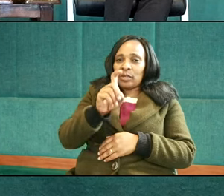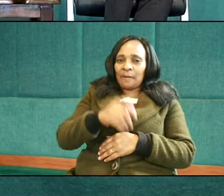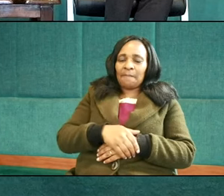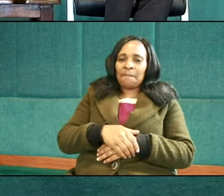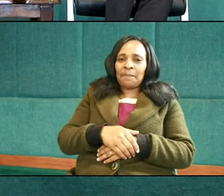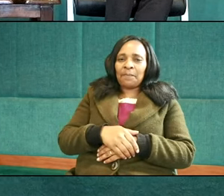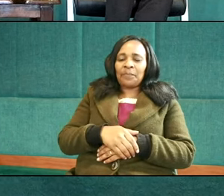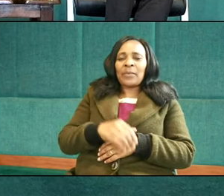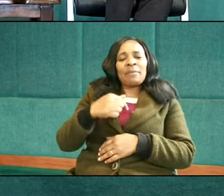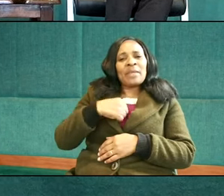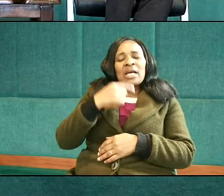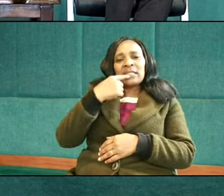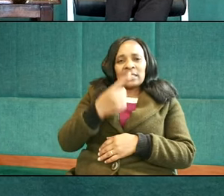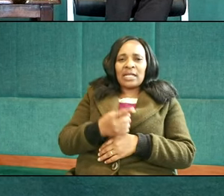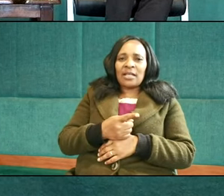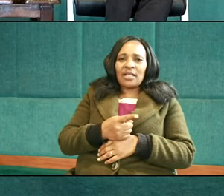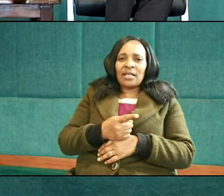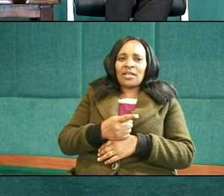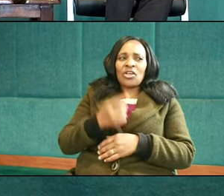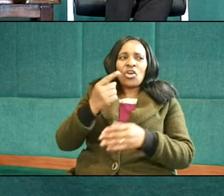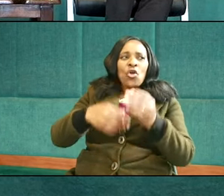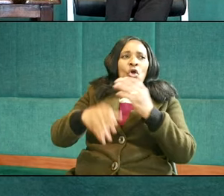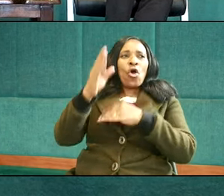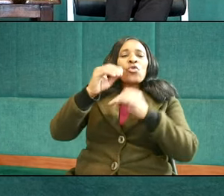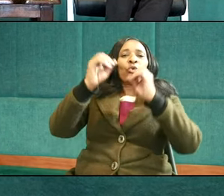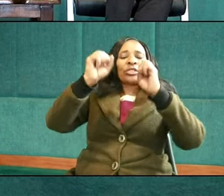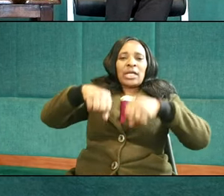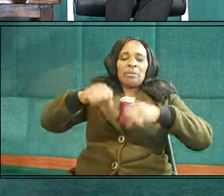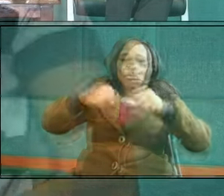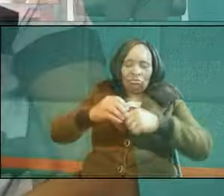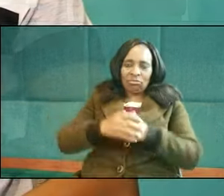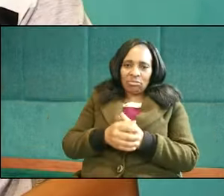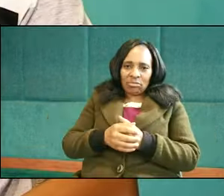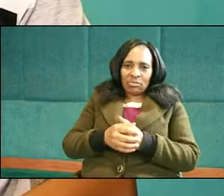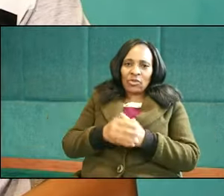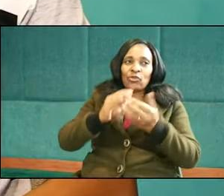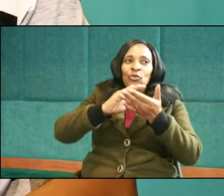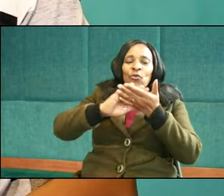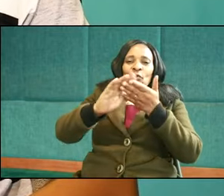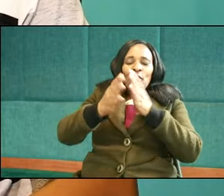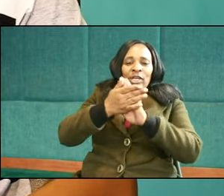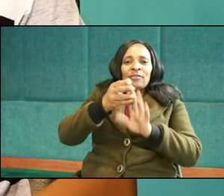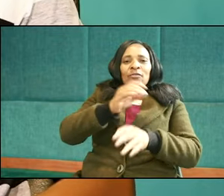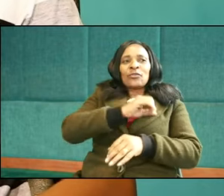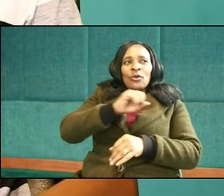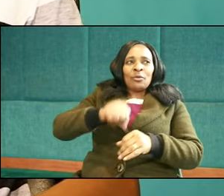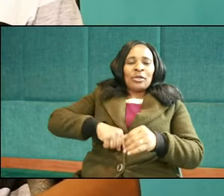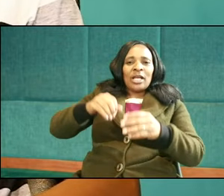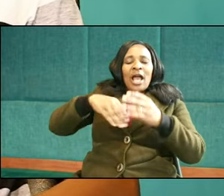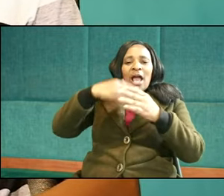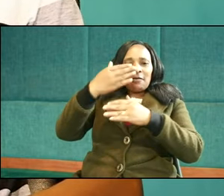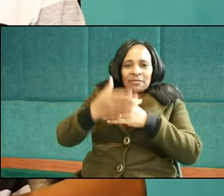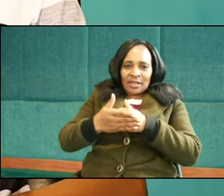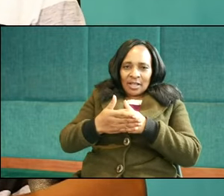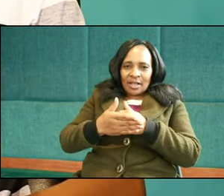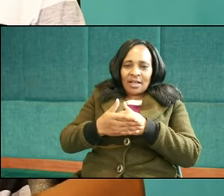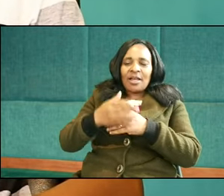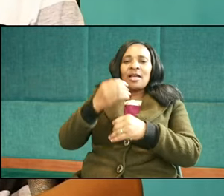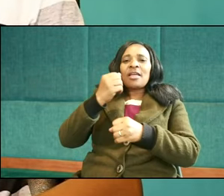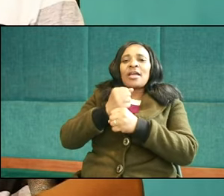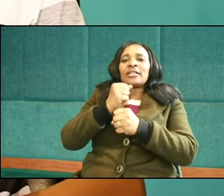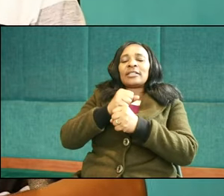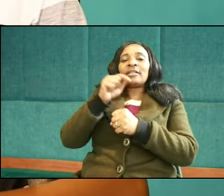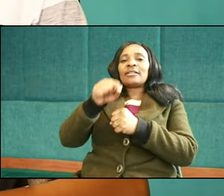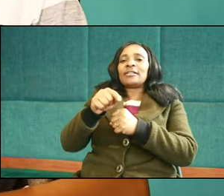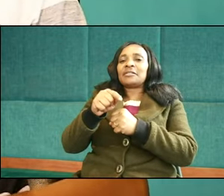I would say that the fact that God was able to forgive Solomon after he had spent probably